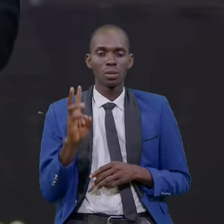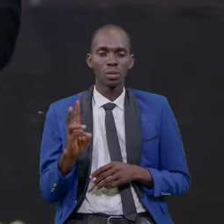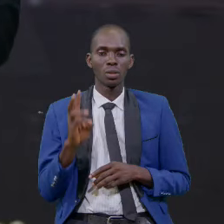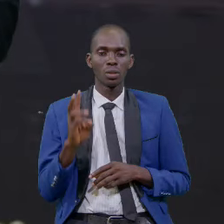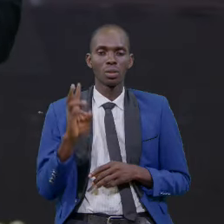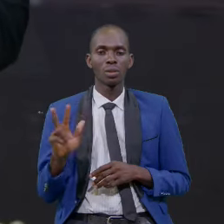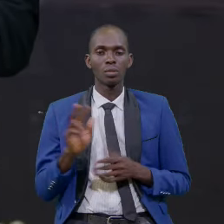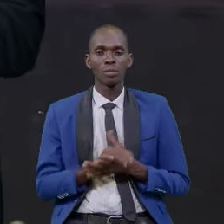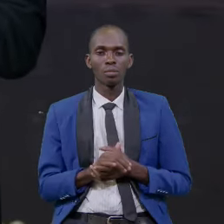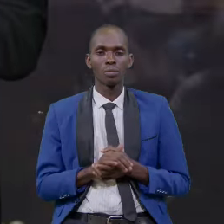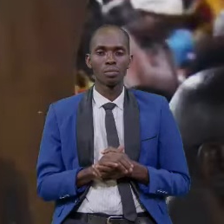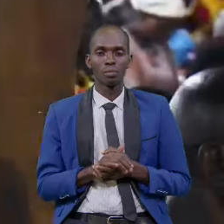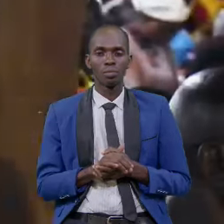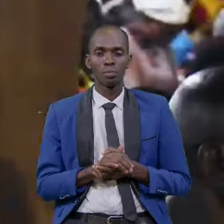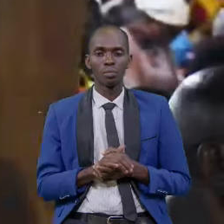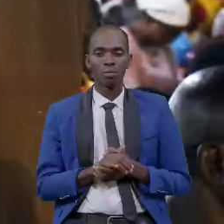+234 91 54 44 92 63.